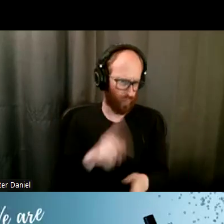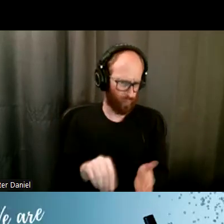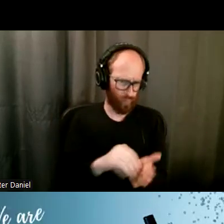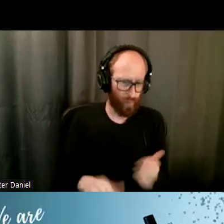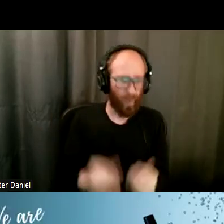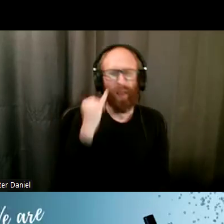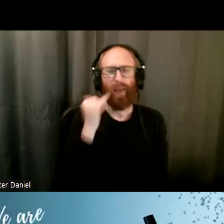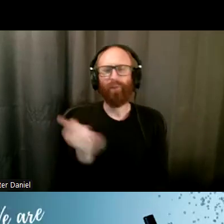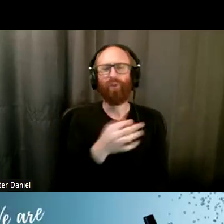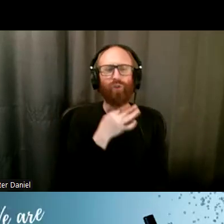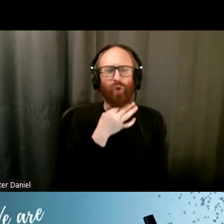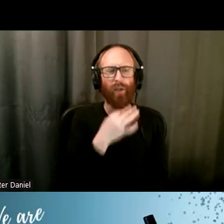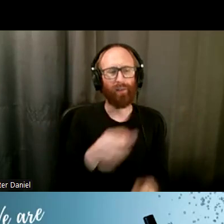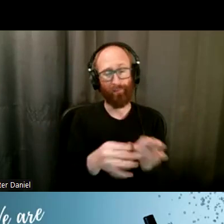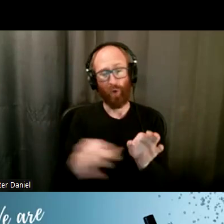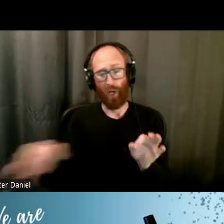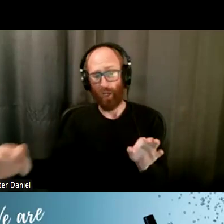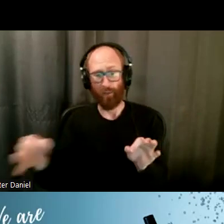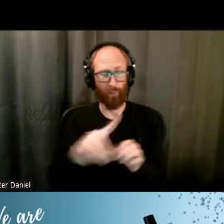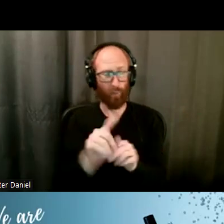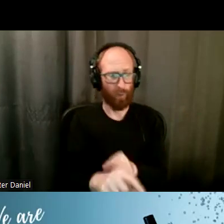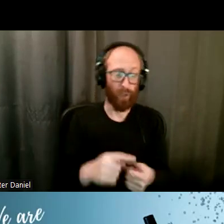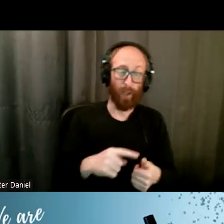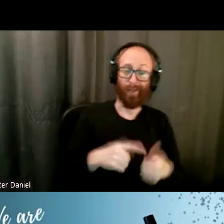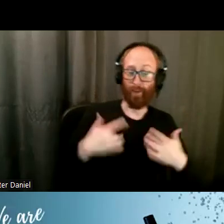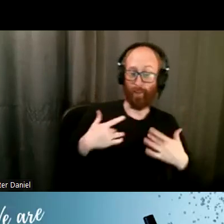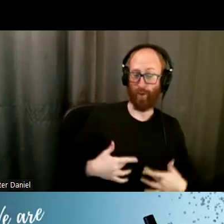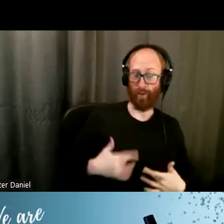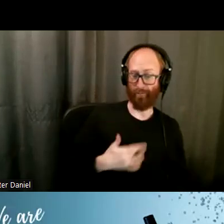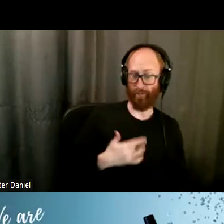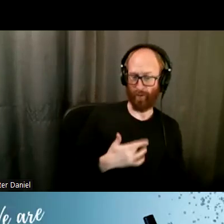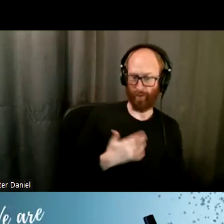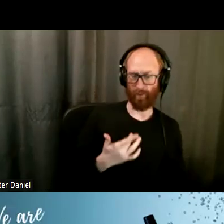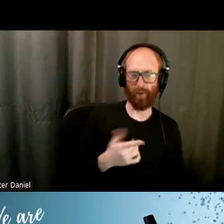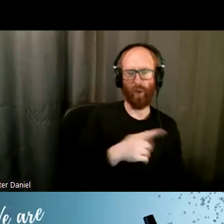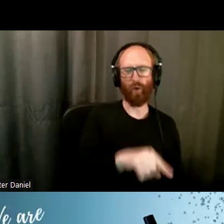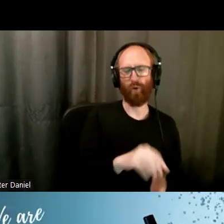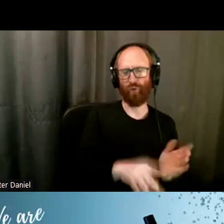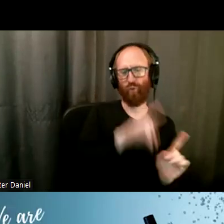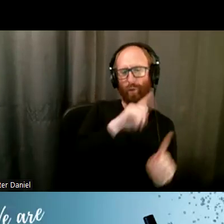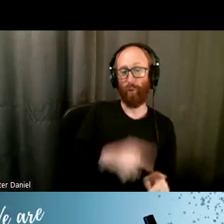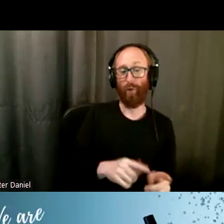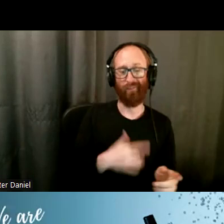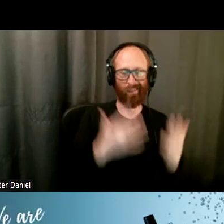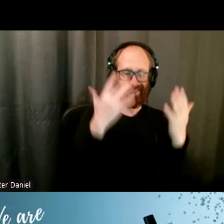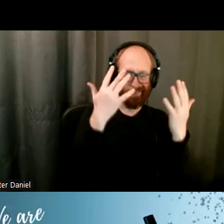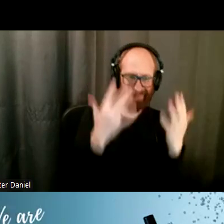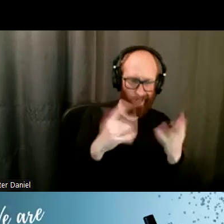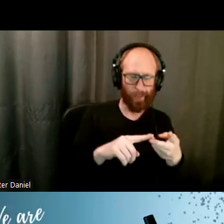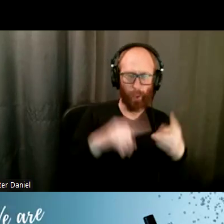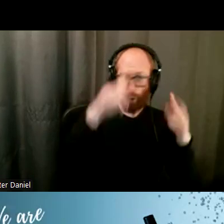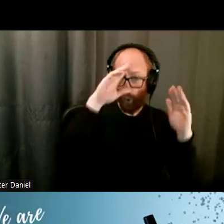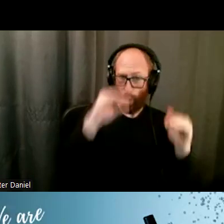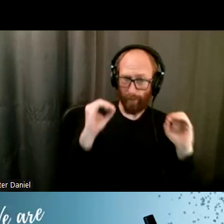the question was phrased, depressive feelings is based on students who report feeling sad or hopeless for at least